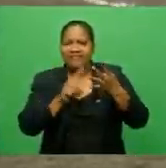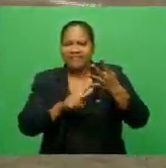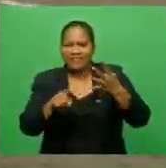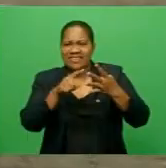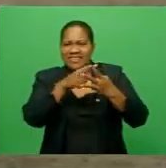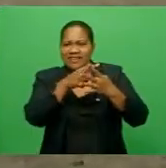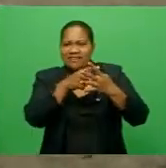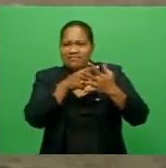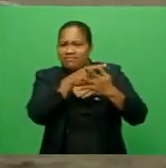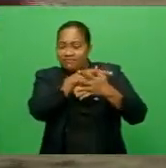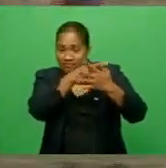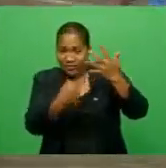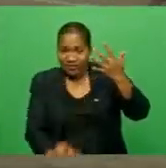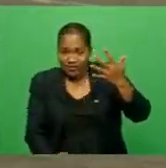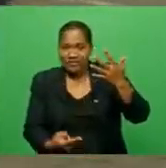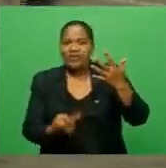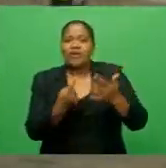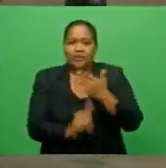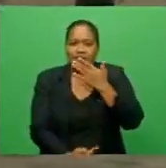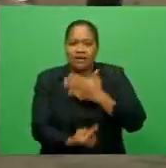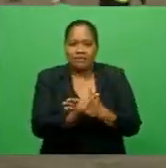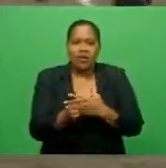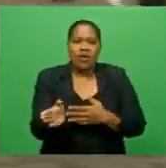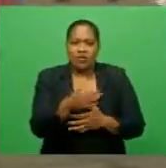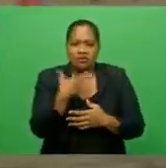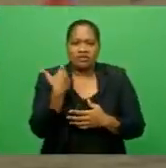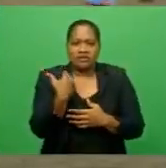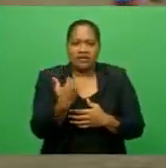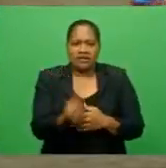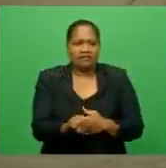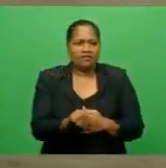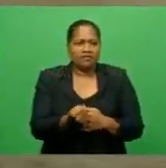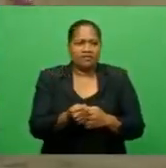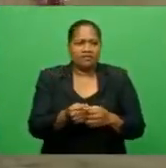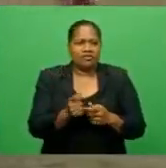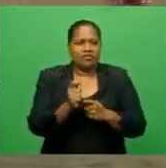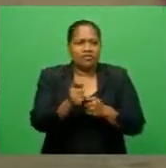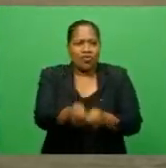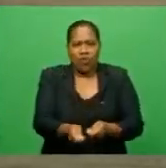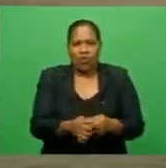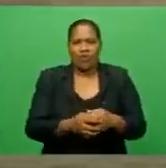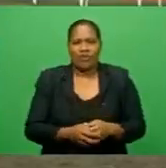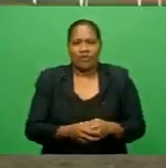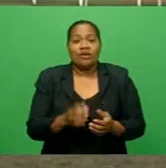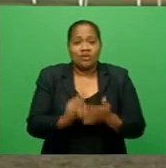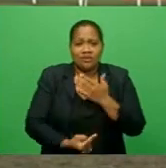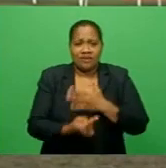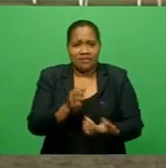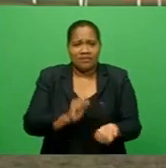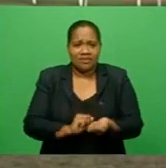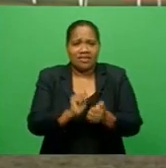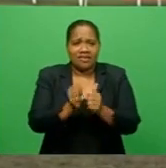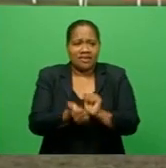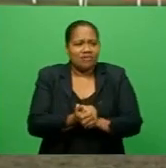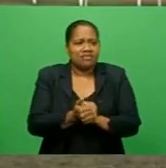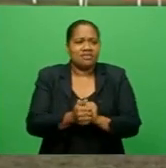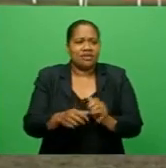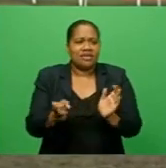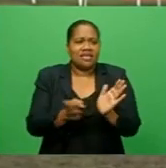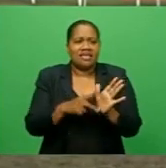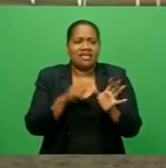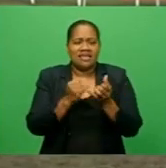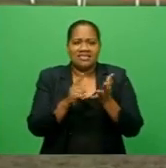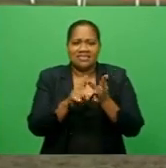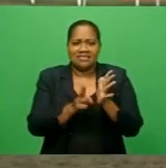Simeone Taminisao and Shavnil Prasad also got onto the score sheet. The game was also Nasinu's last in the Premier Division this